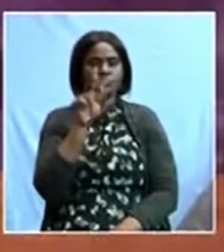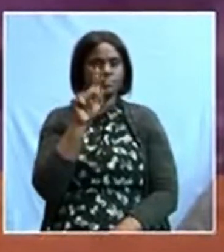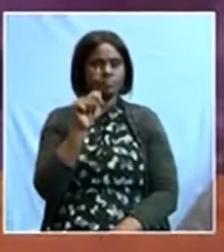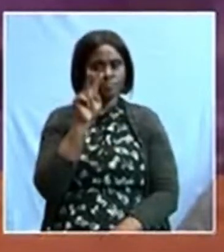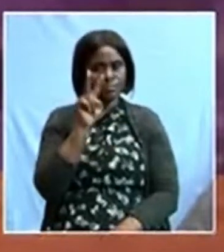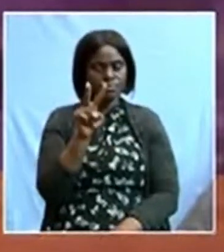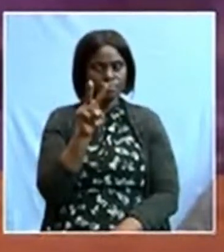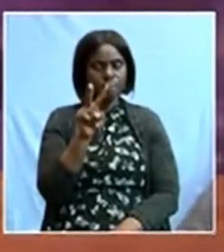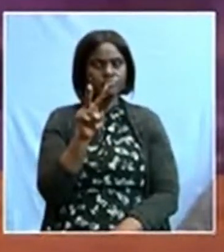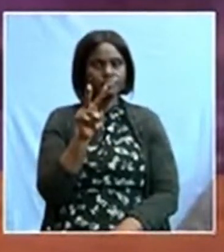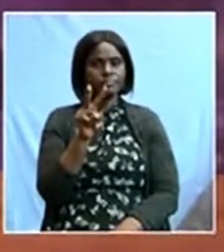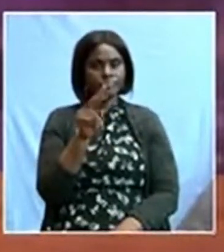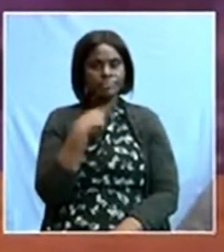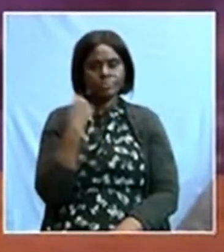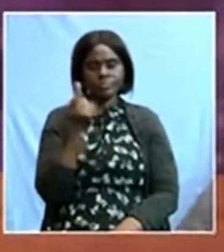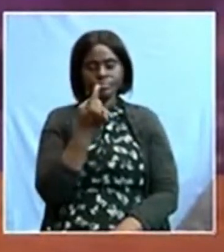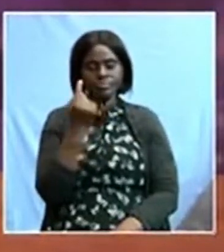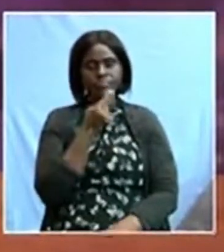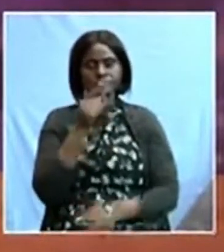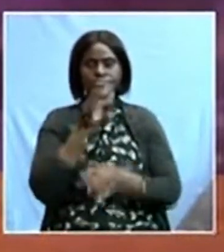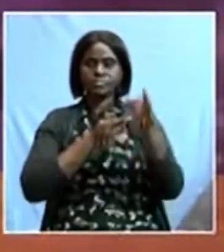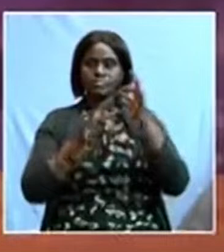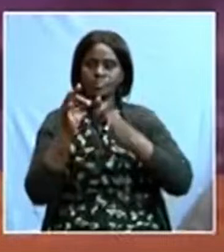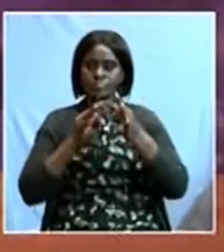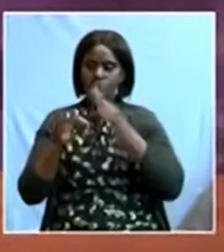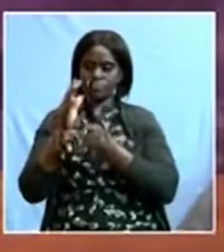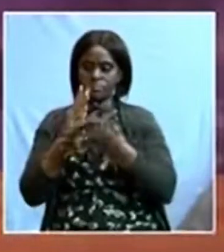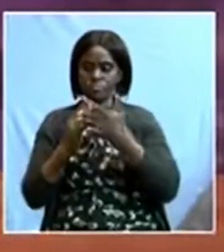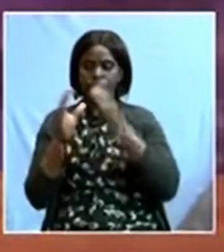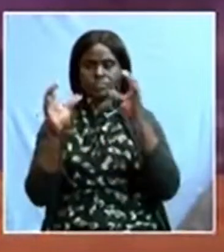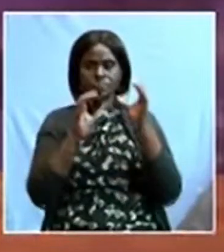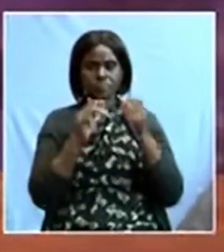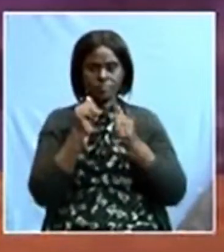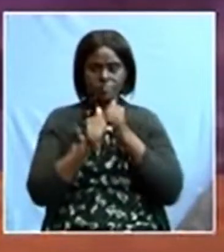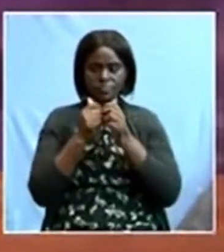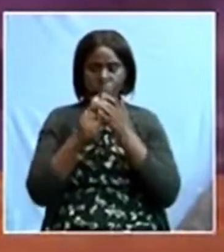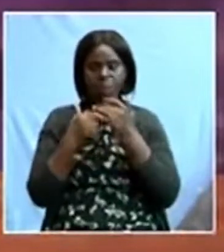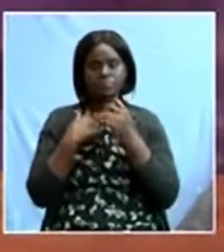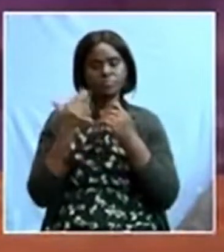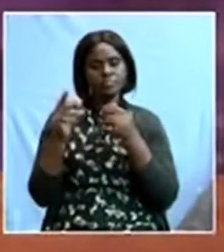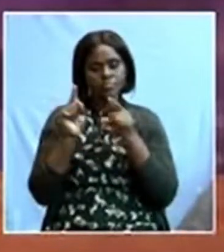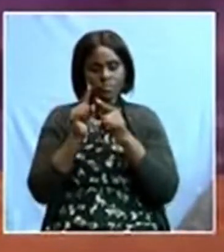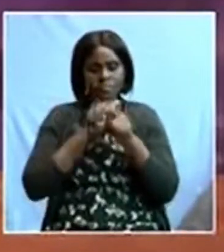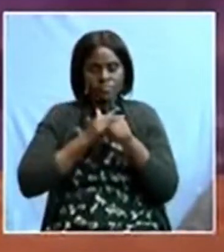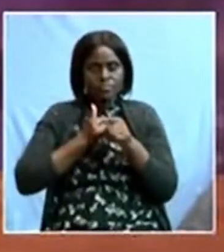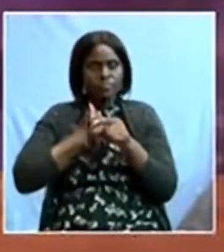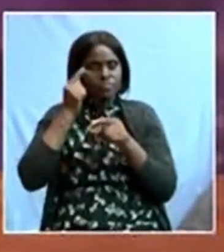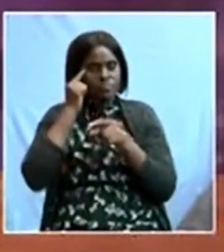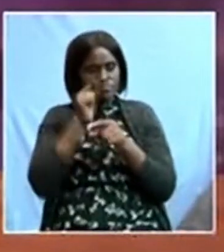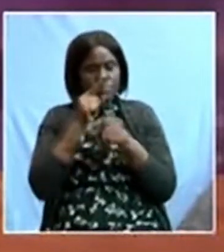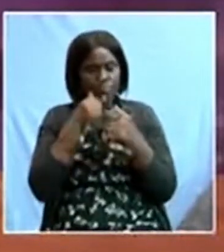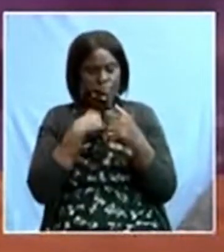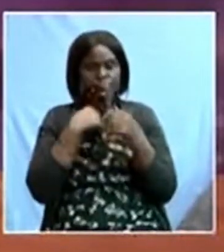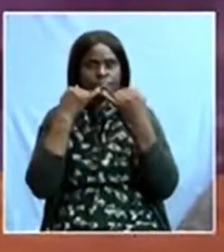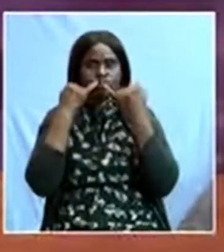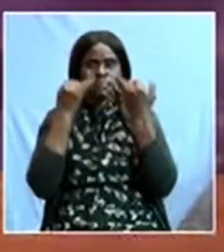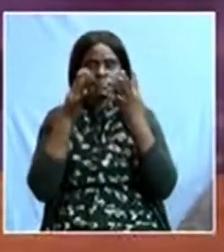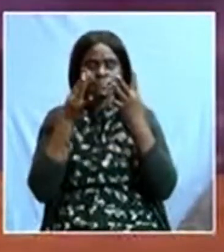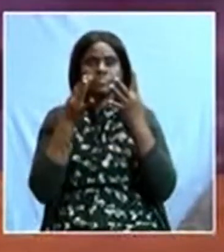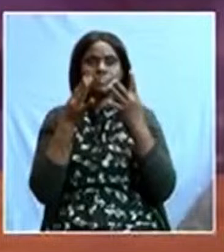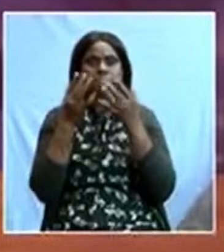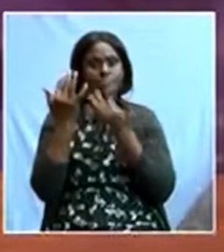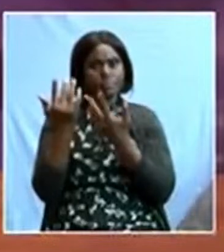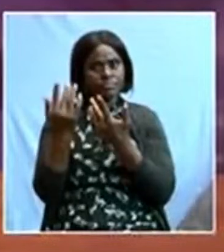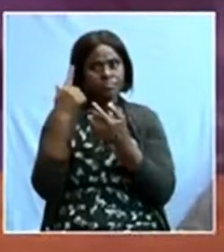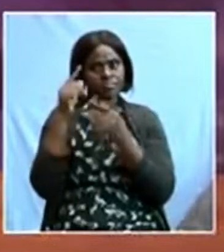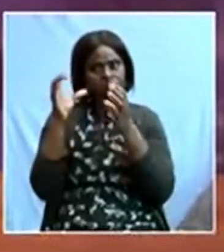television, and I just read you through some of the committees which are sitting, and I think you've been abreast. So we're standing by